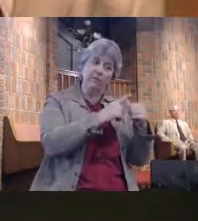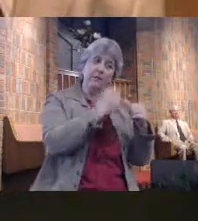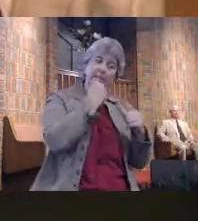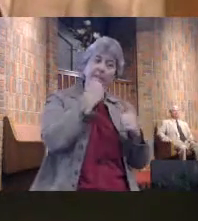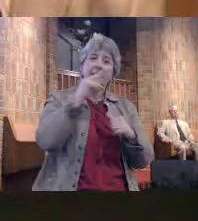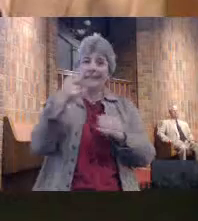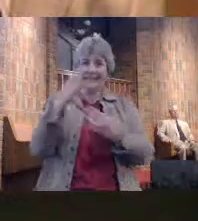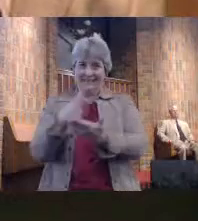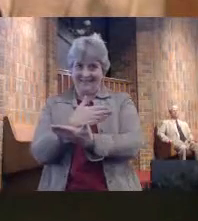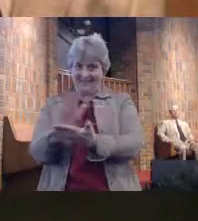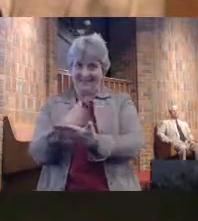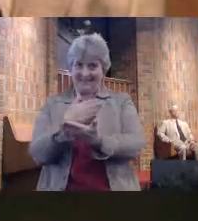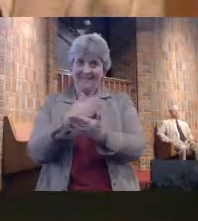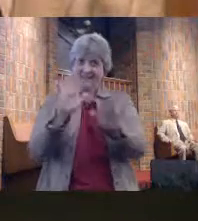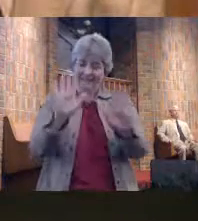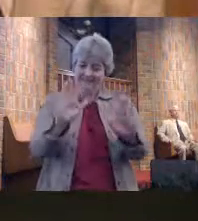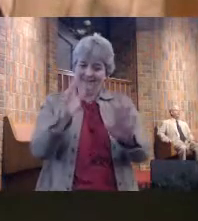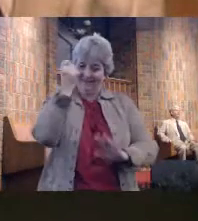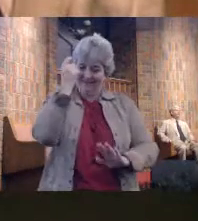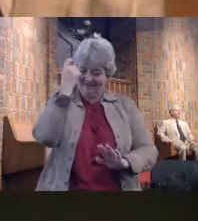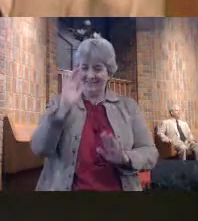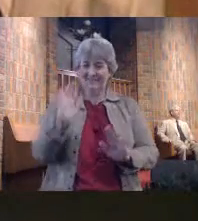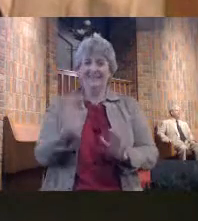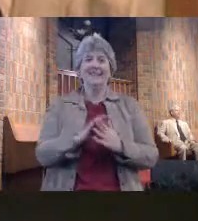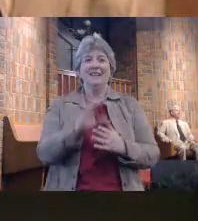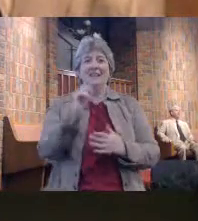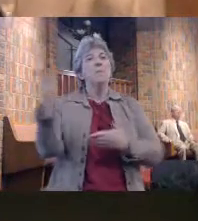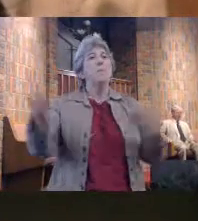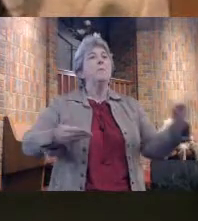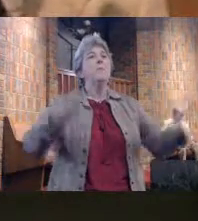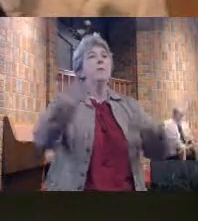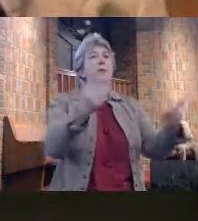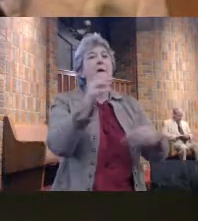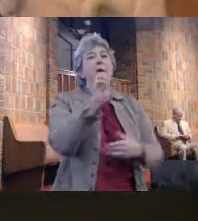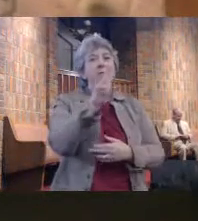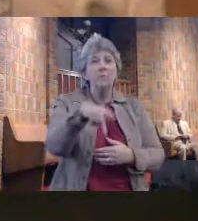So please bring soups, sides, drinks, and desserts.